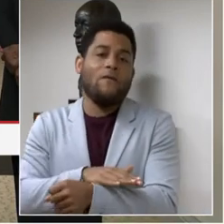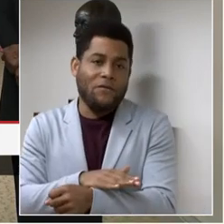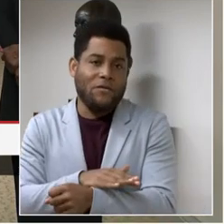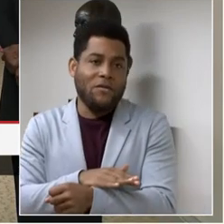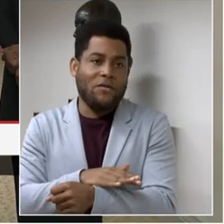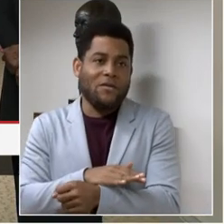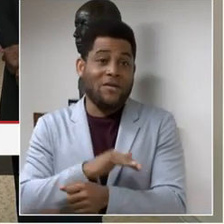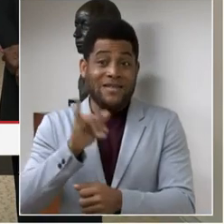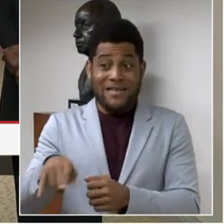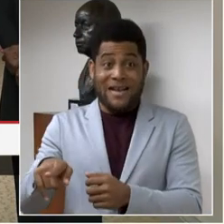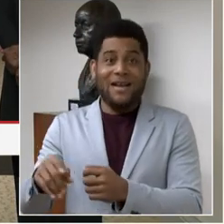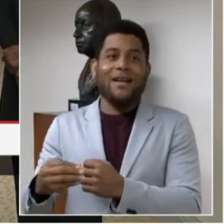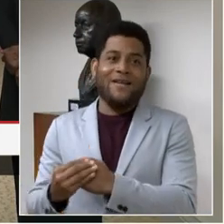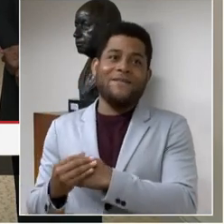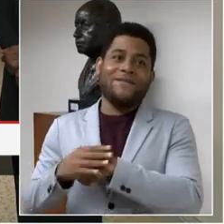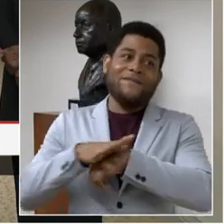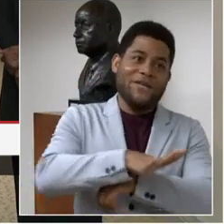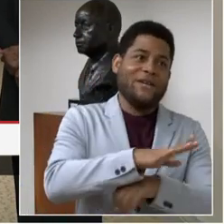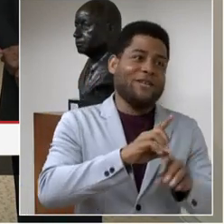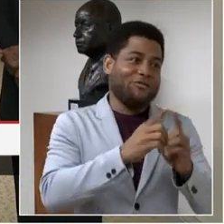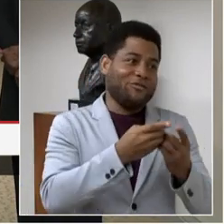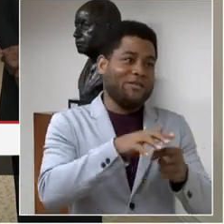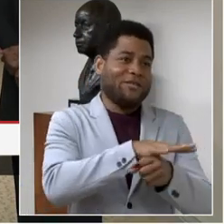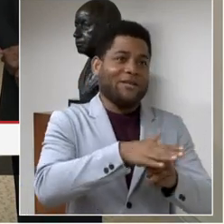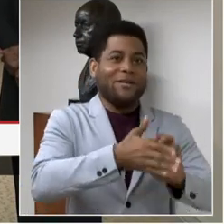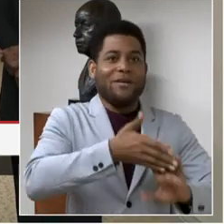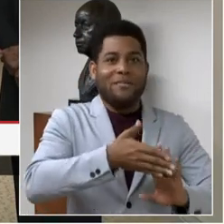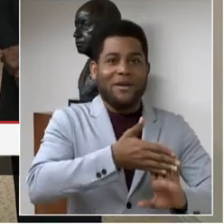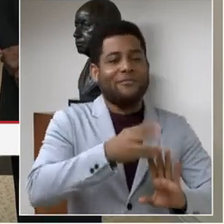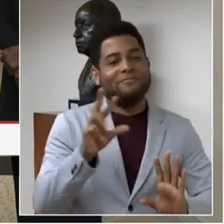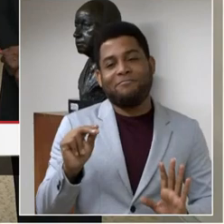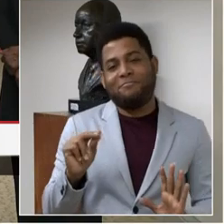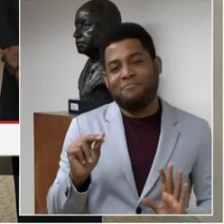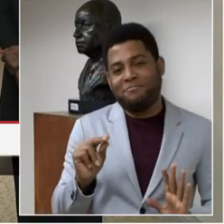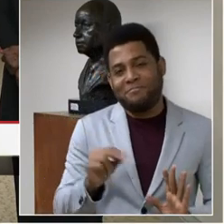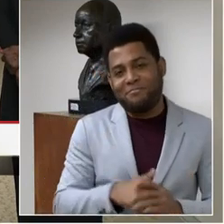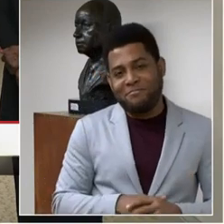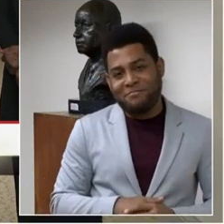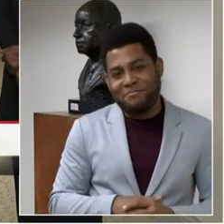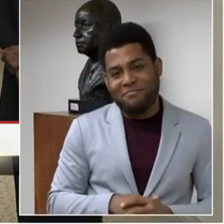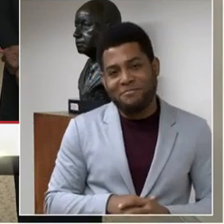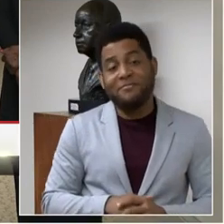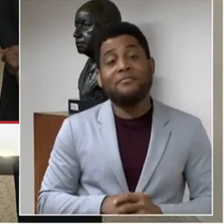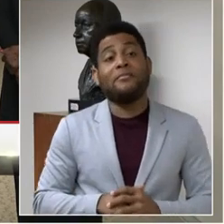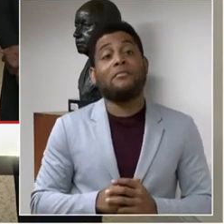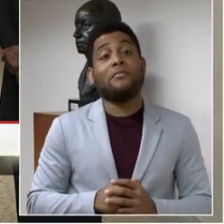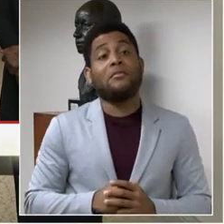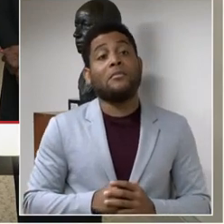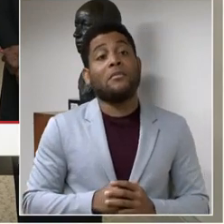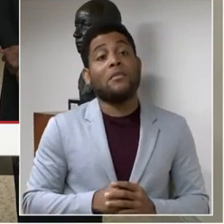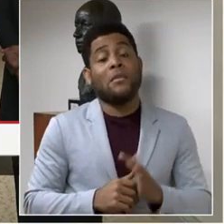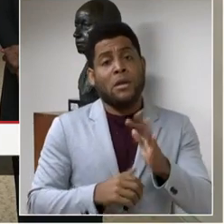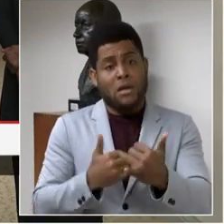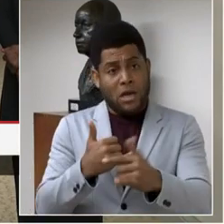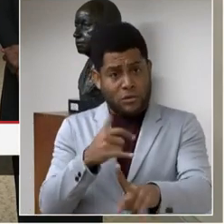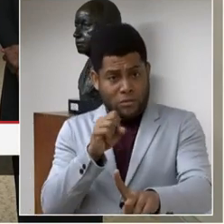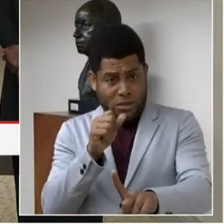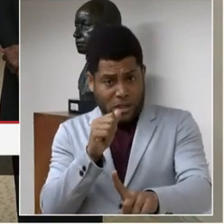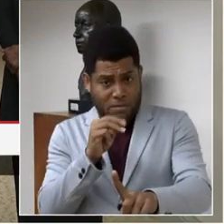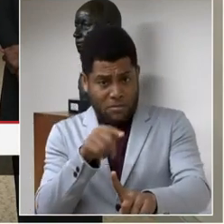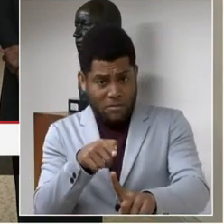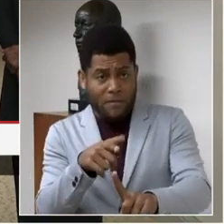questions yet. So please read it. I'm making available administrative officials to walk through it with